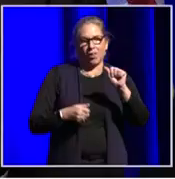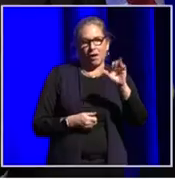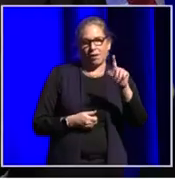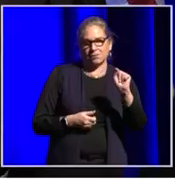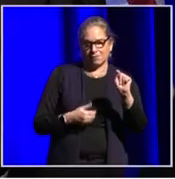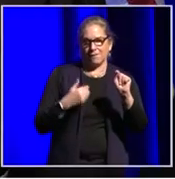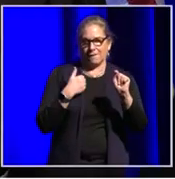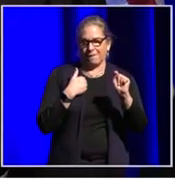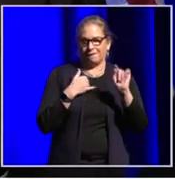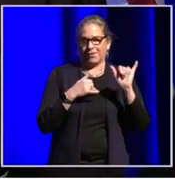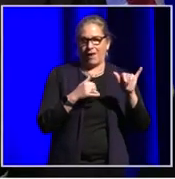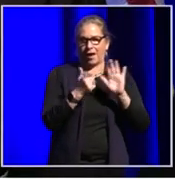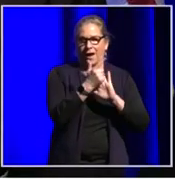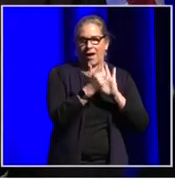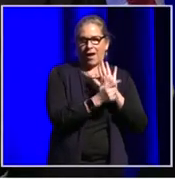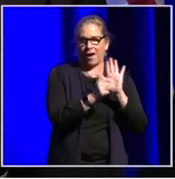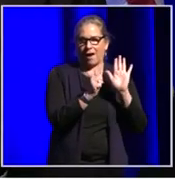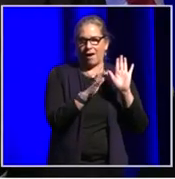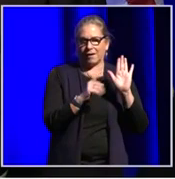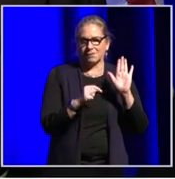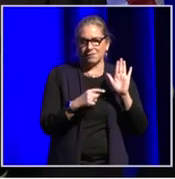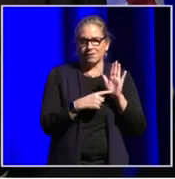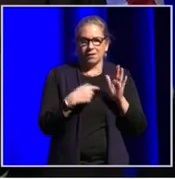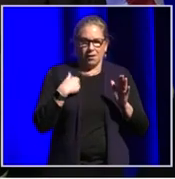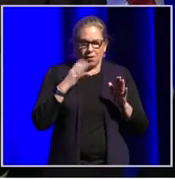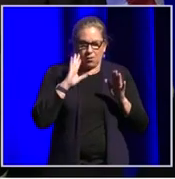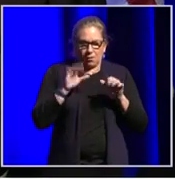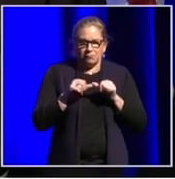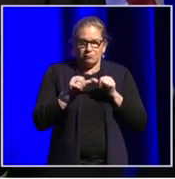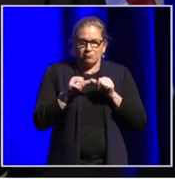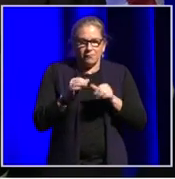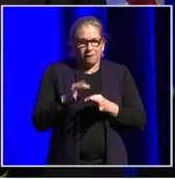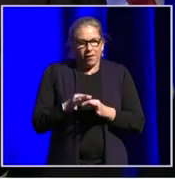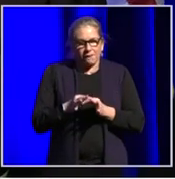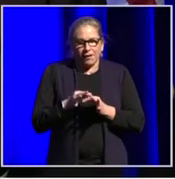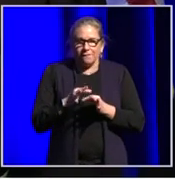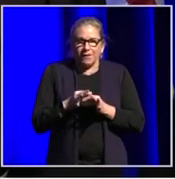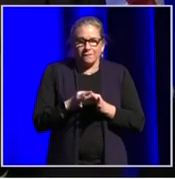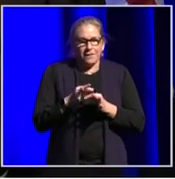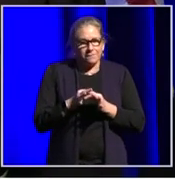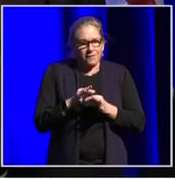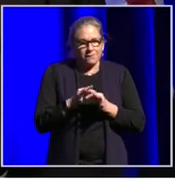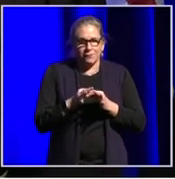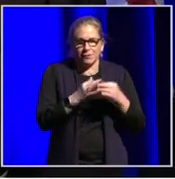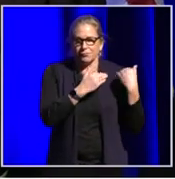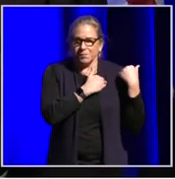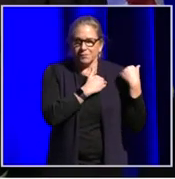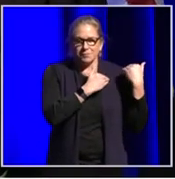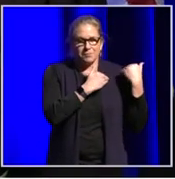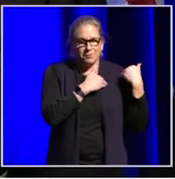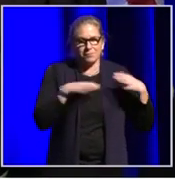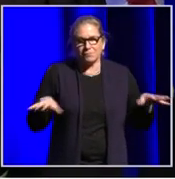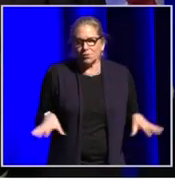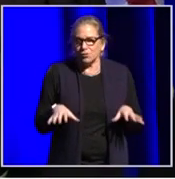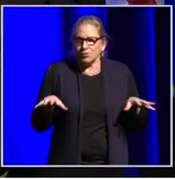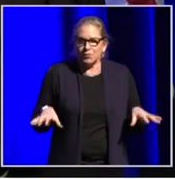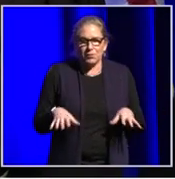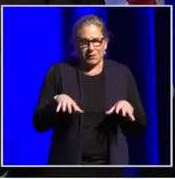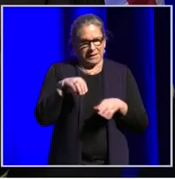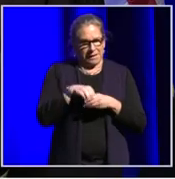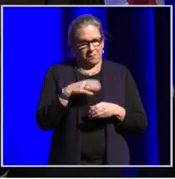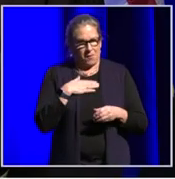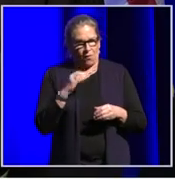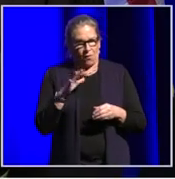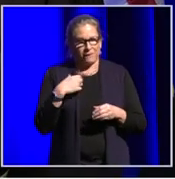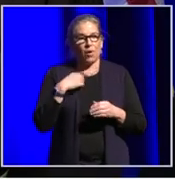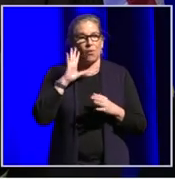will faithfully discharge. And will faithfully discharge. The duties of the office. The duties of the office. Of member of the